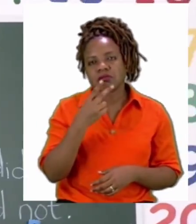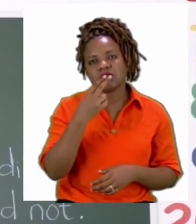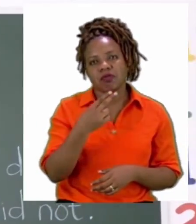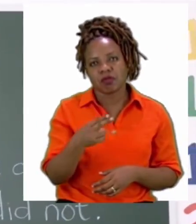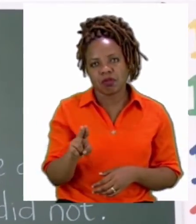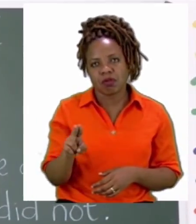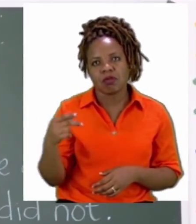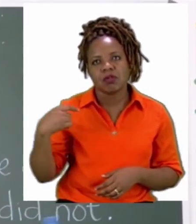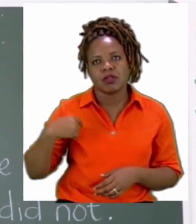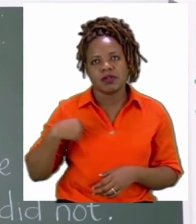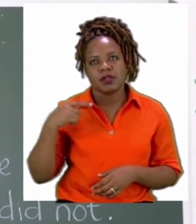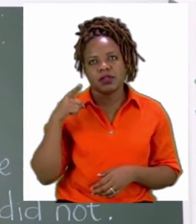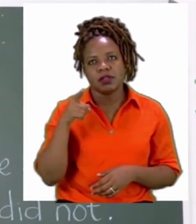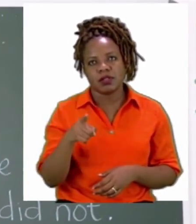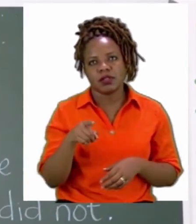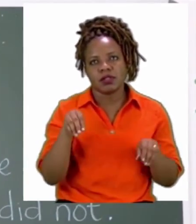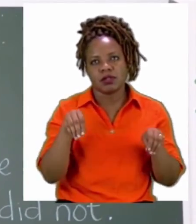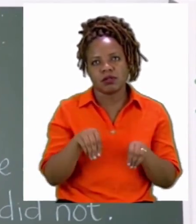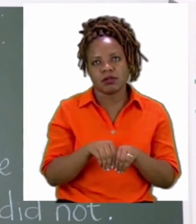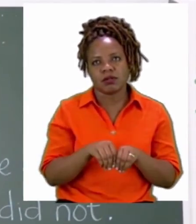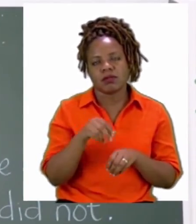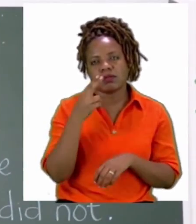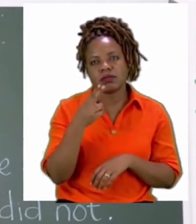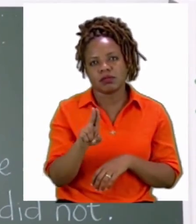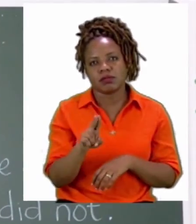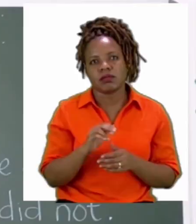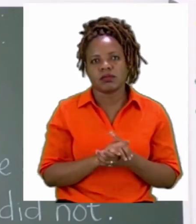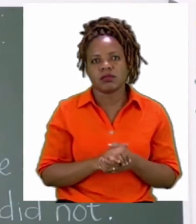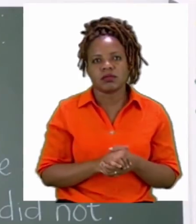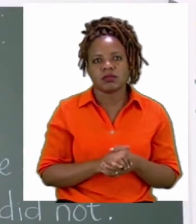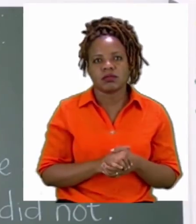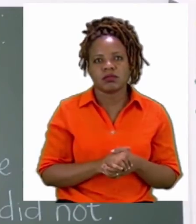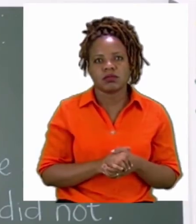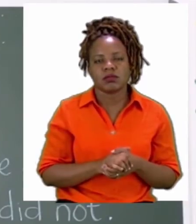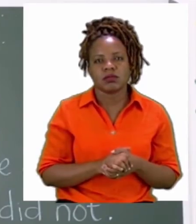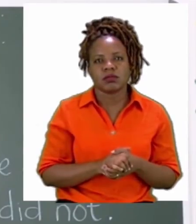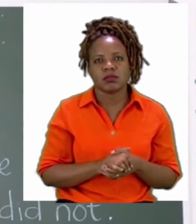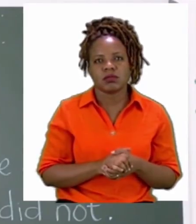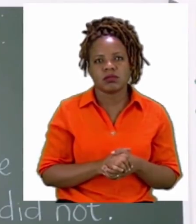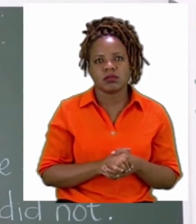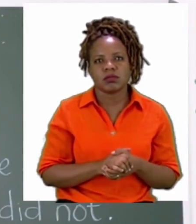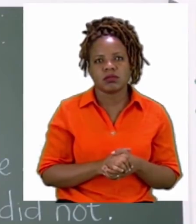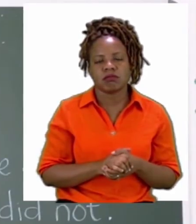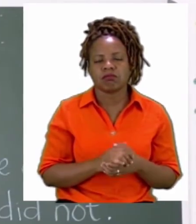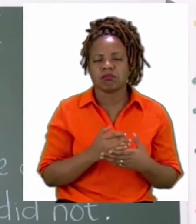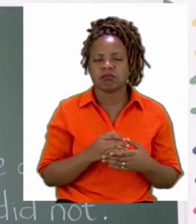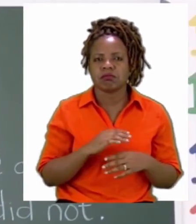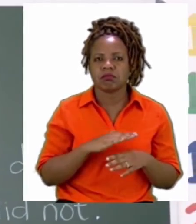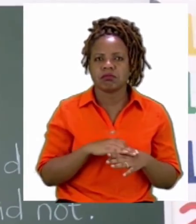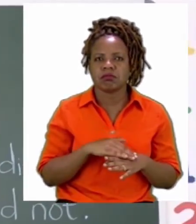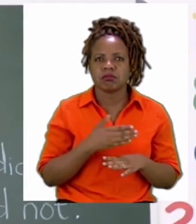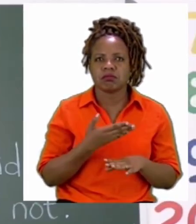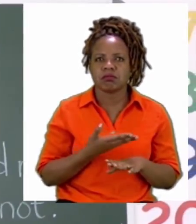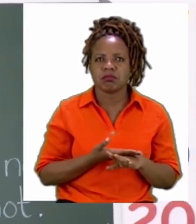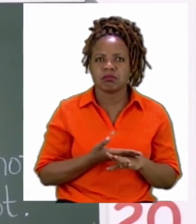did not. So if we are asked, for example, did teacher Mutsa wear a